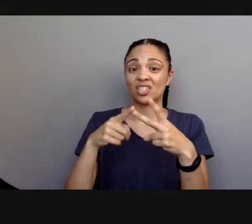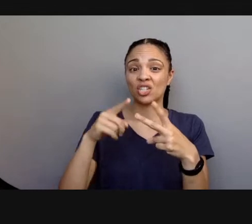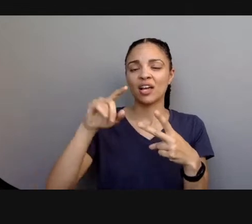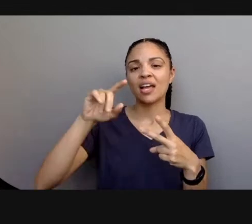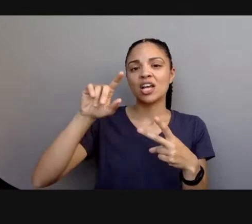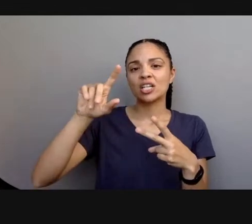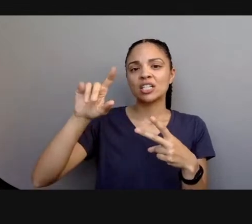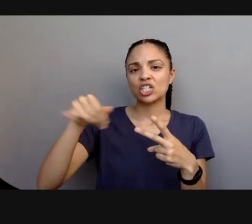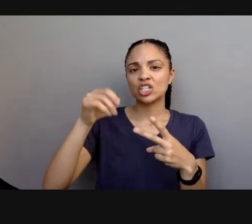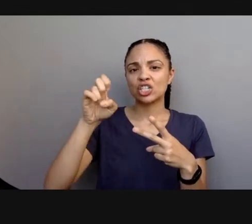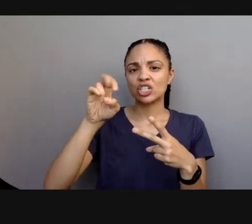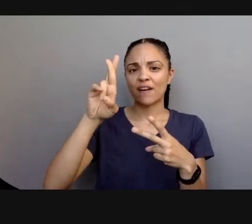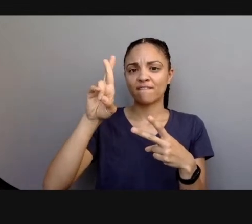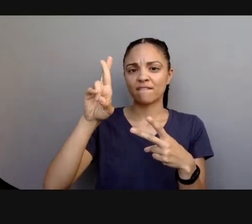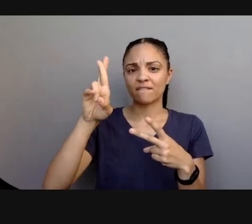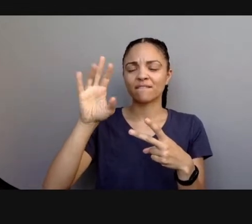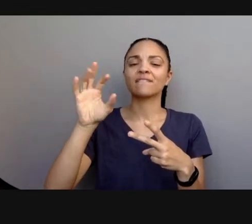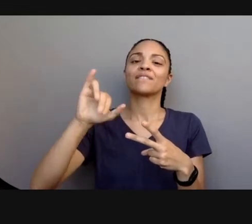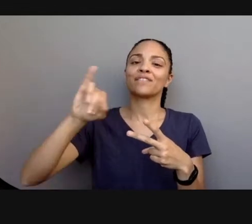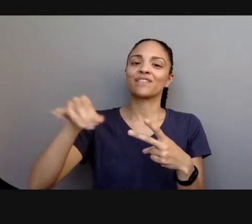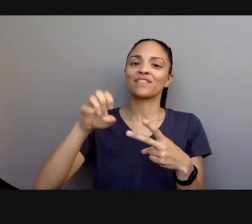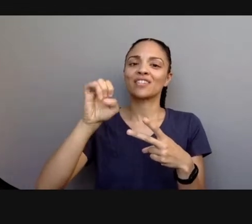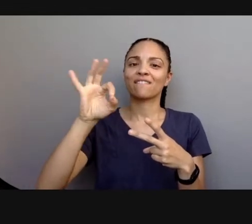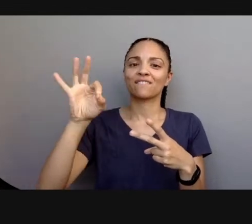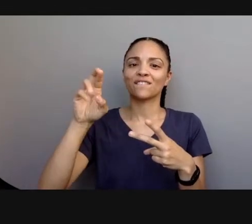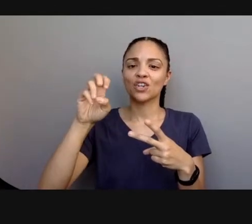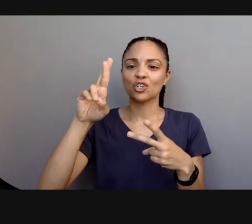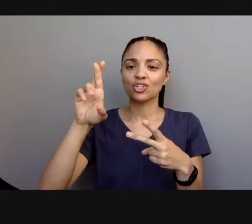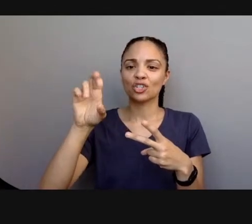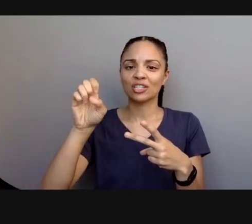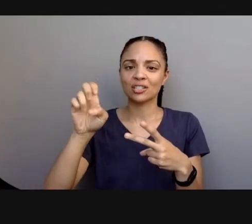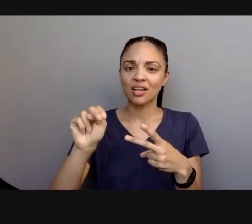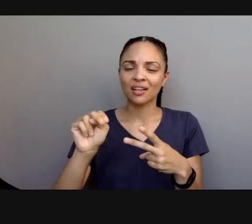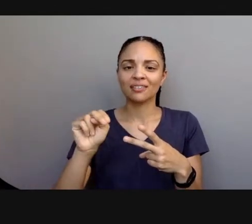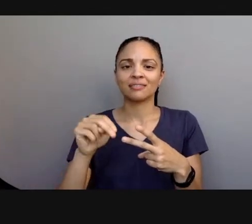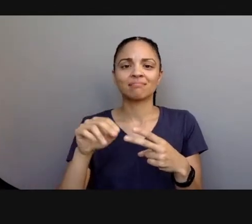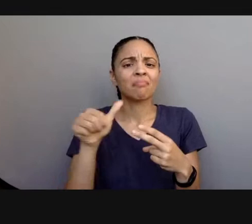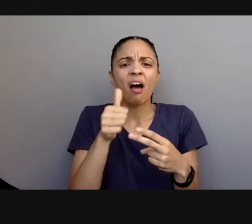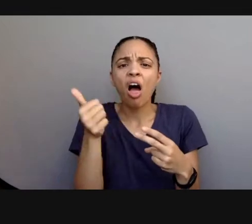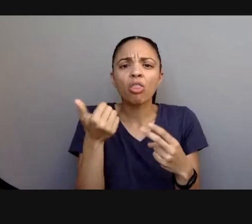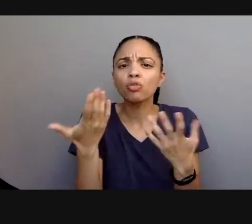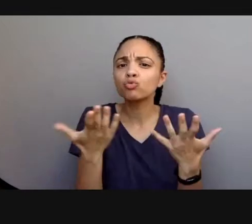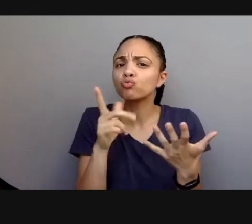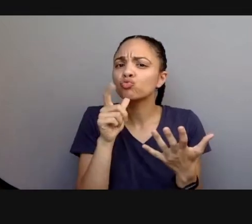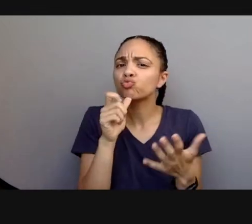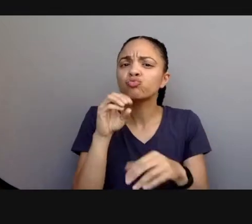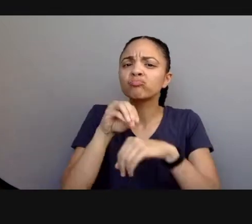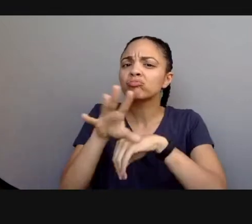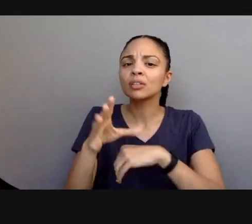names? Oh my God. Well, of course, you yourself, who completely expanded my mind.